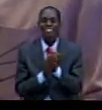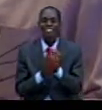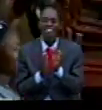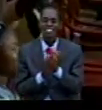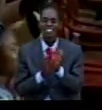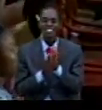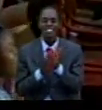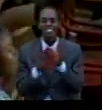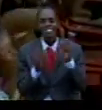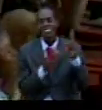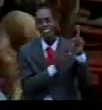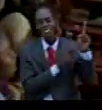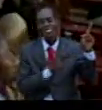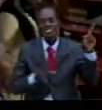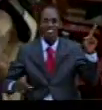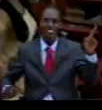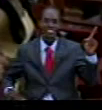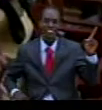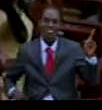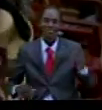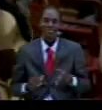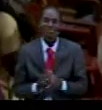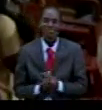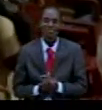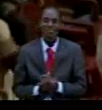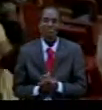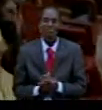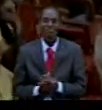The Lord.